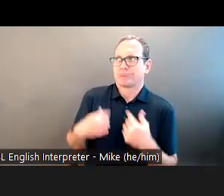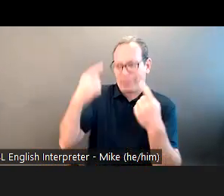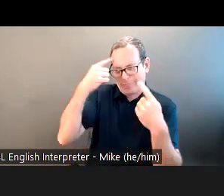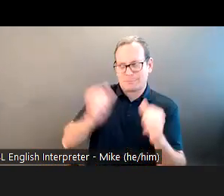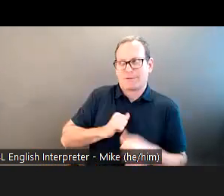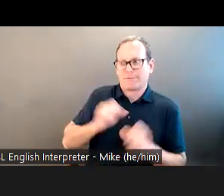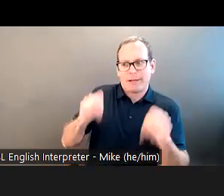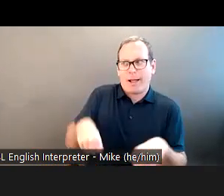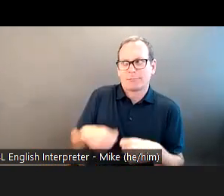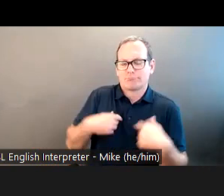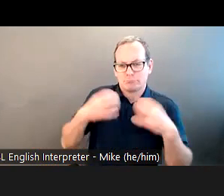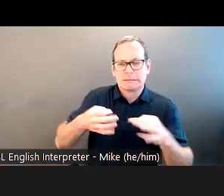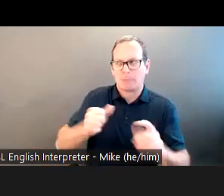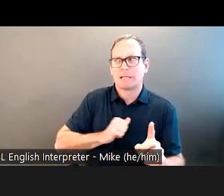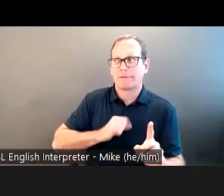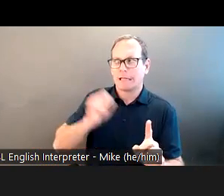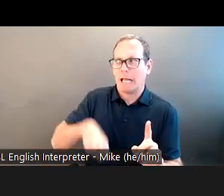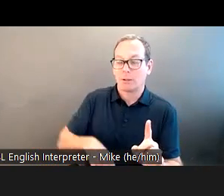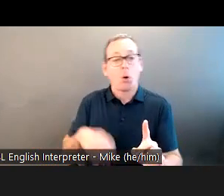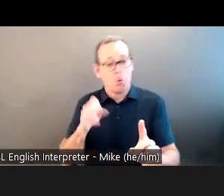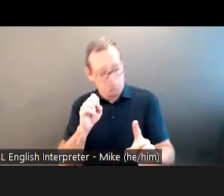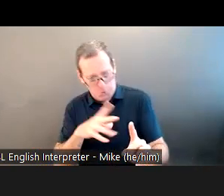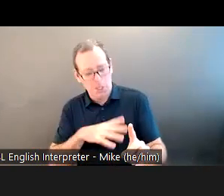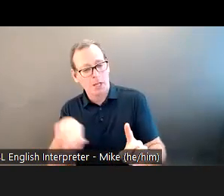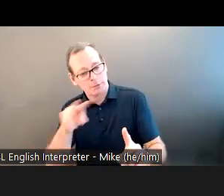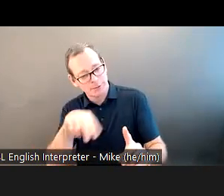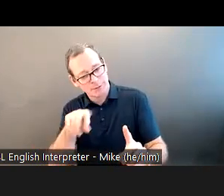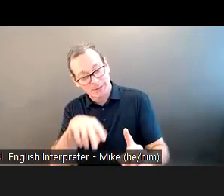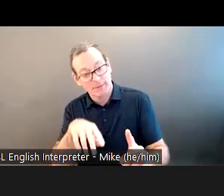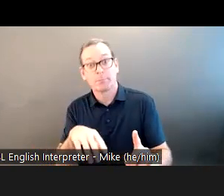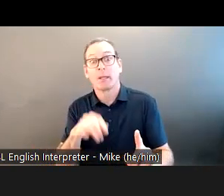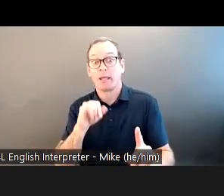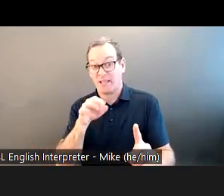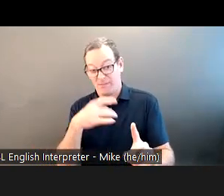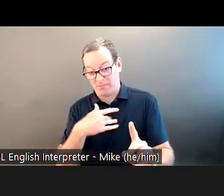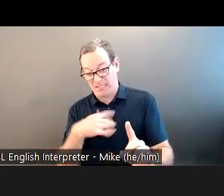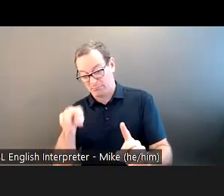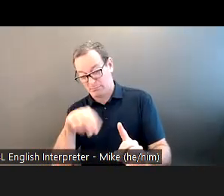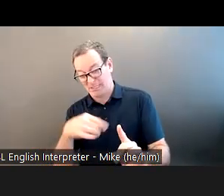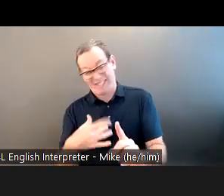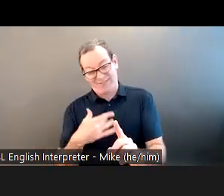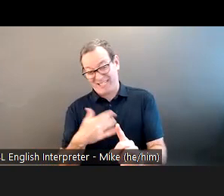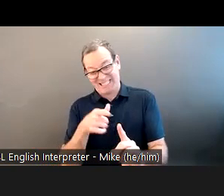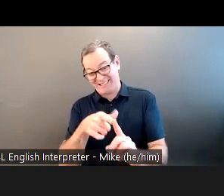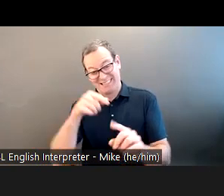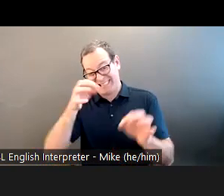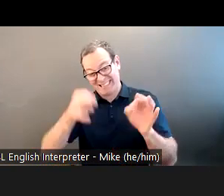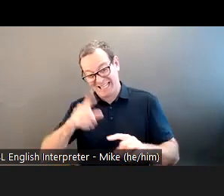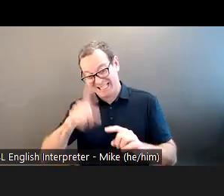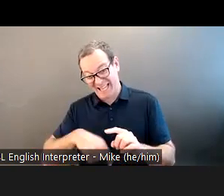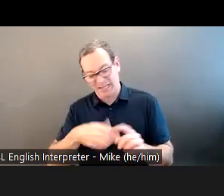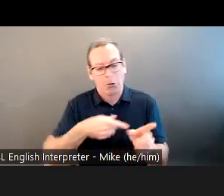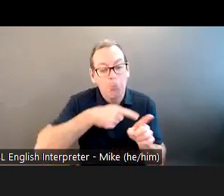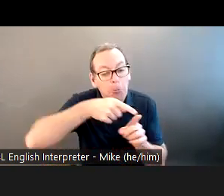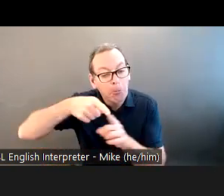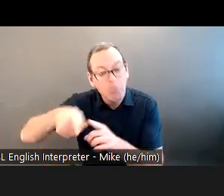right? And so I have to tell them what may happen if they are or they aren't capable. but oftentimes they're quite happy to